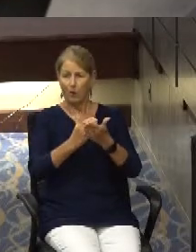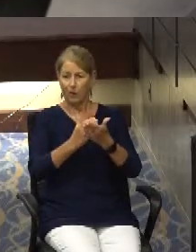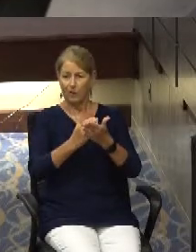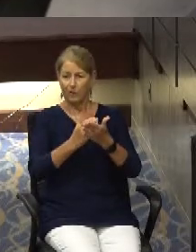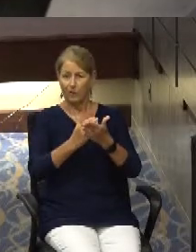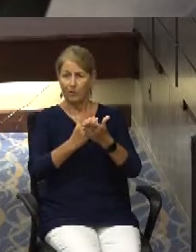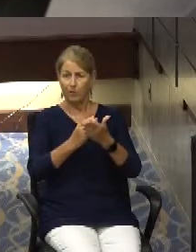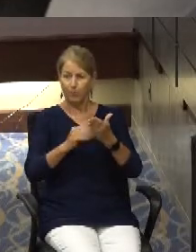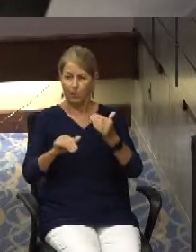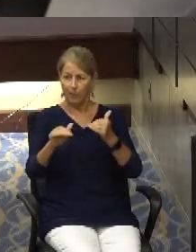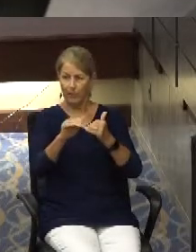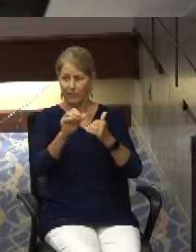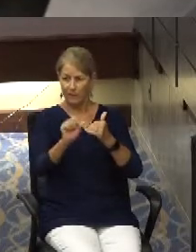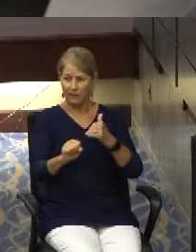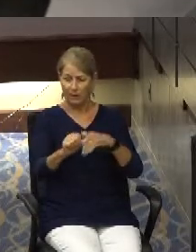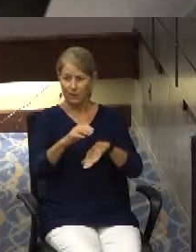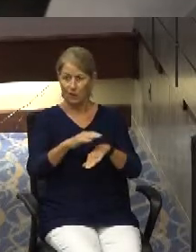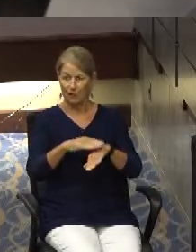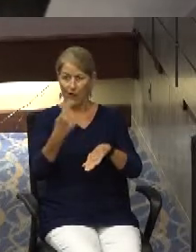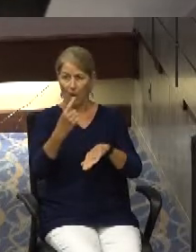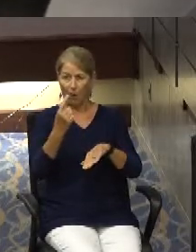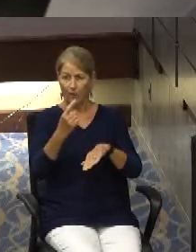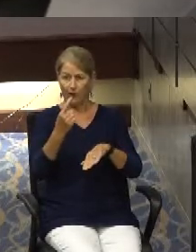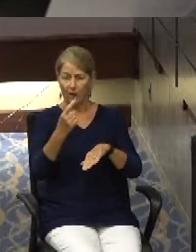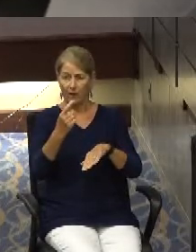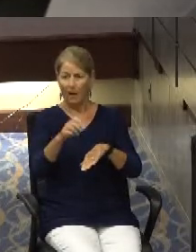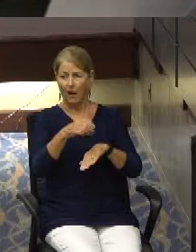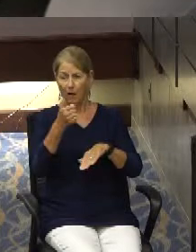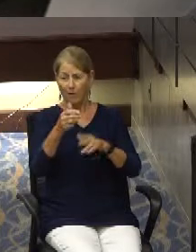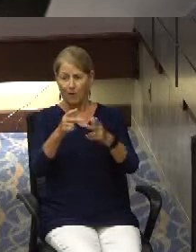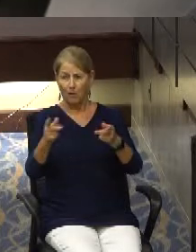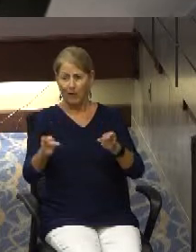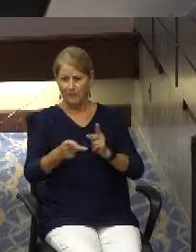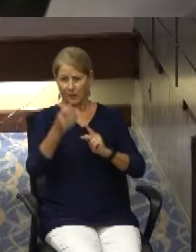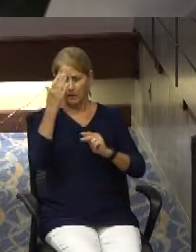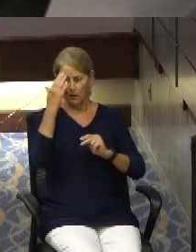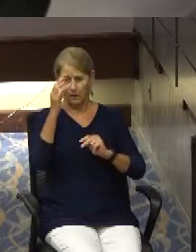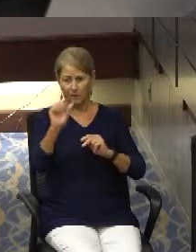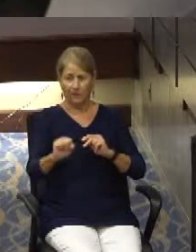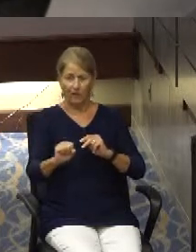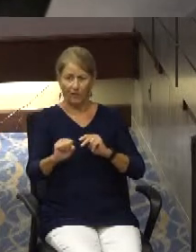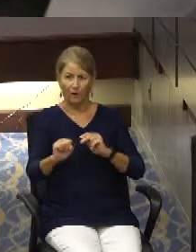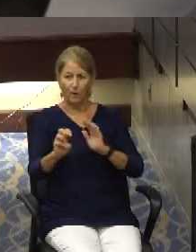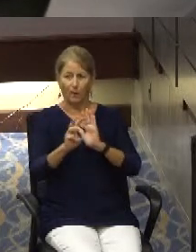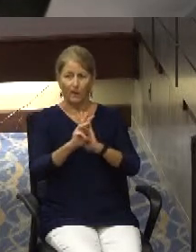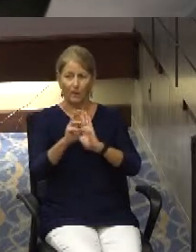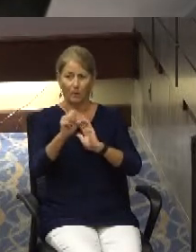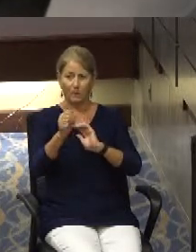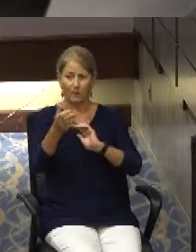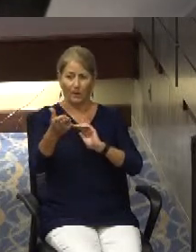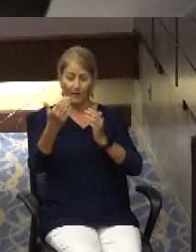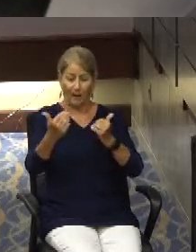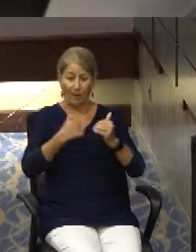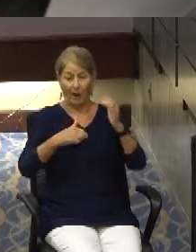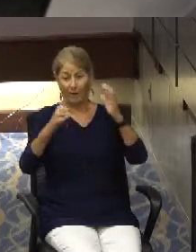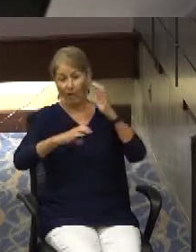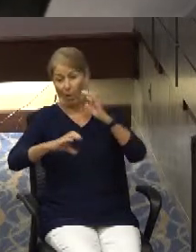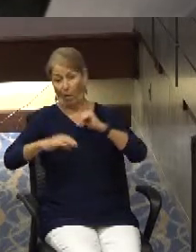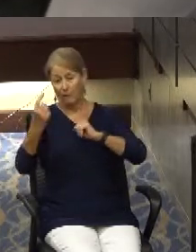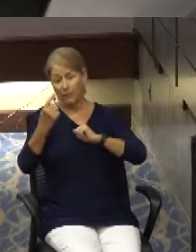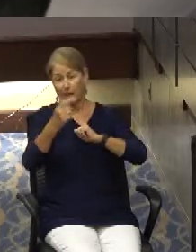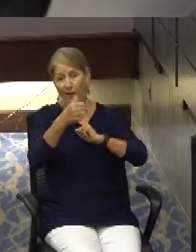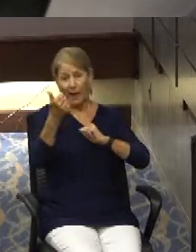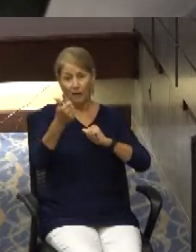other place I knew in South Waco was theirs. So now I'm going to have to look for something else for them and help